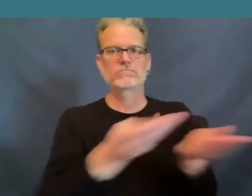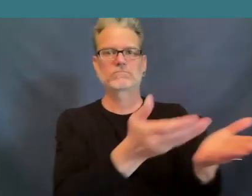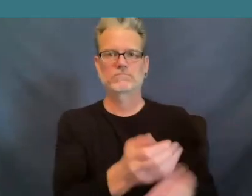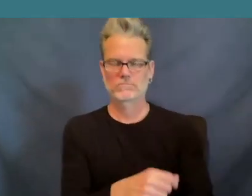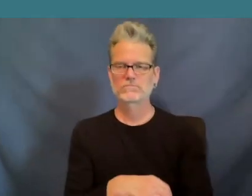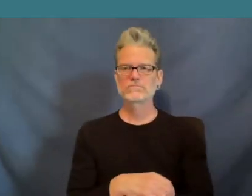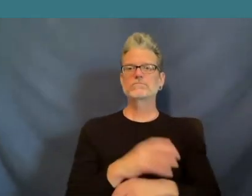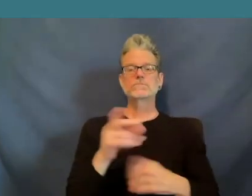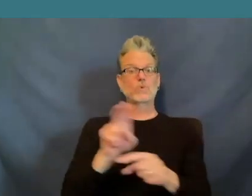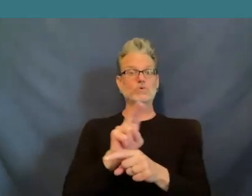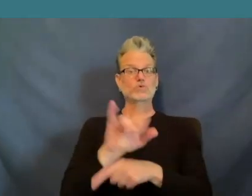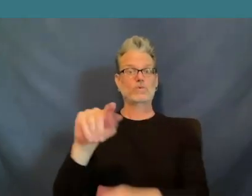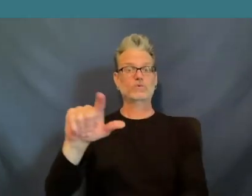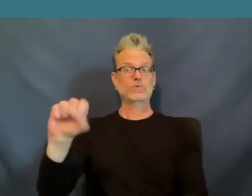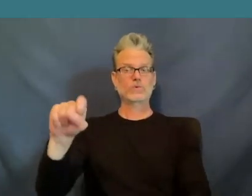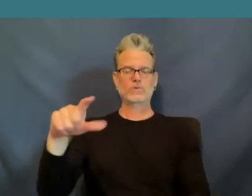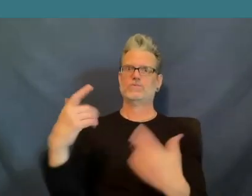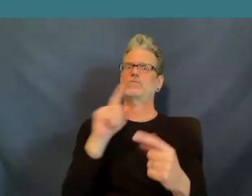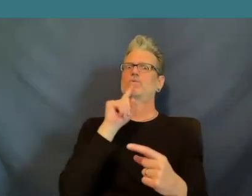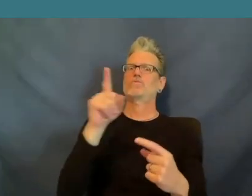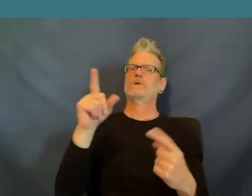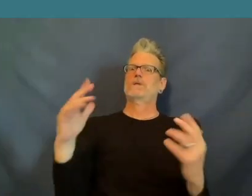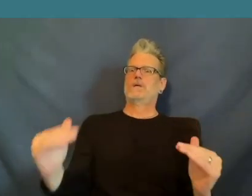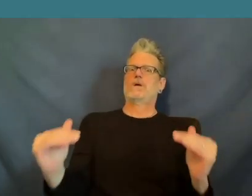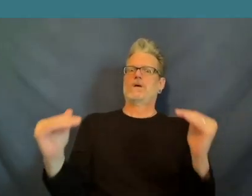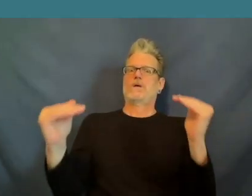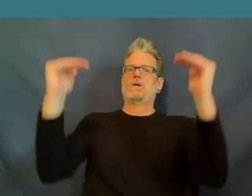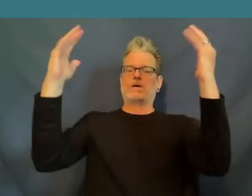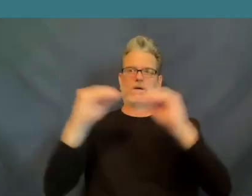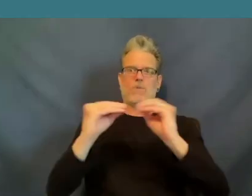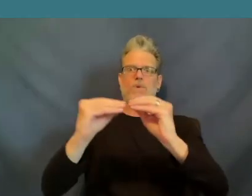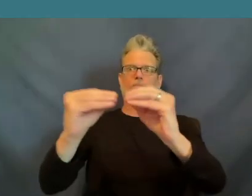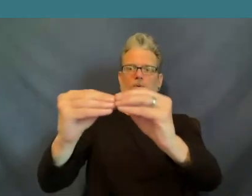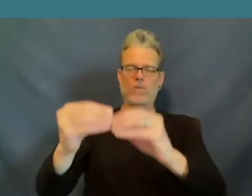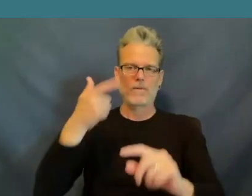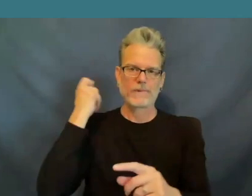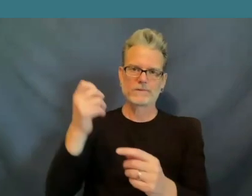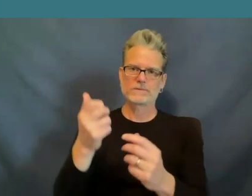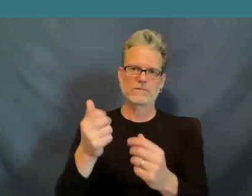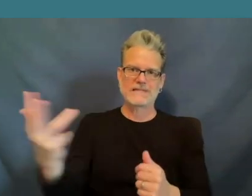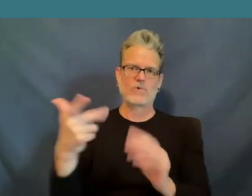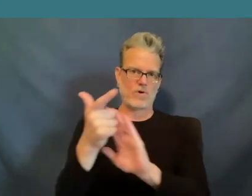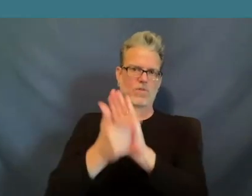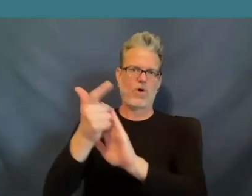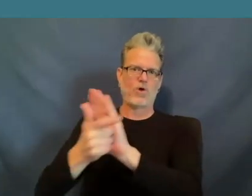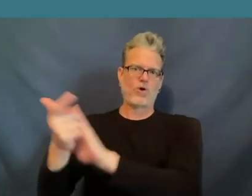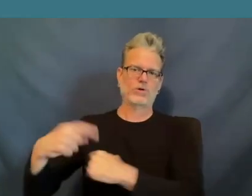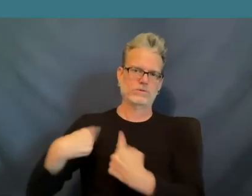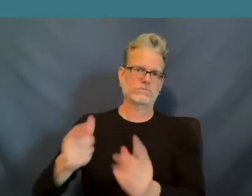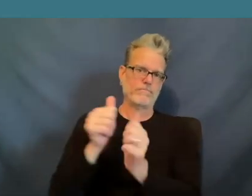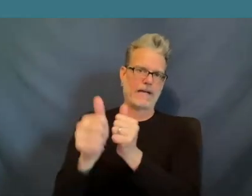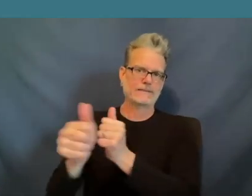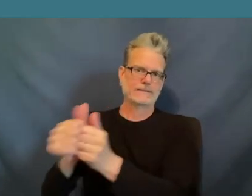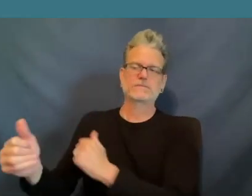ramped up since the passage of the bipartisan infrastructure law, the Inflation Reduction Act, and other laws, we really feel this is a timely